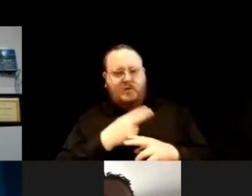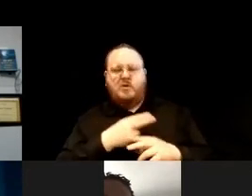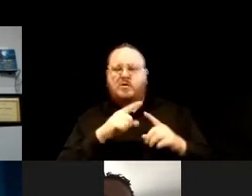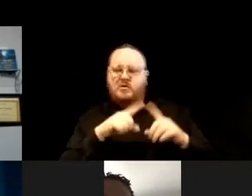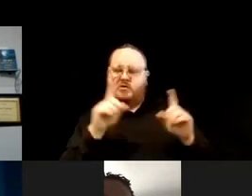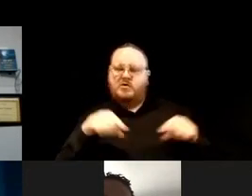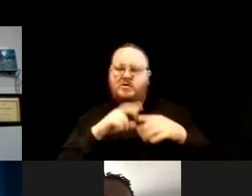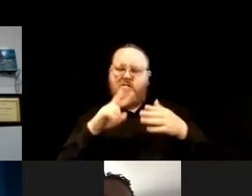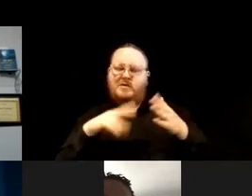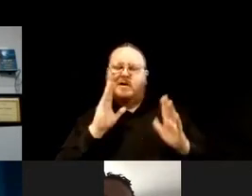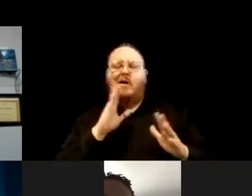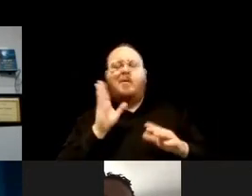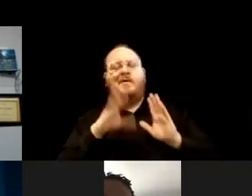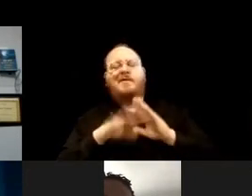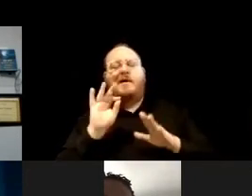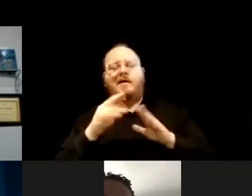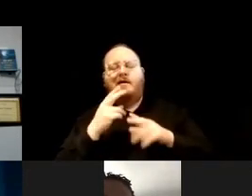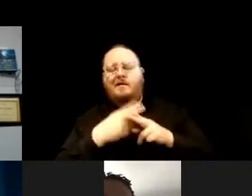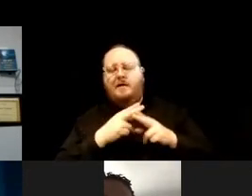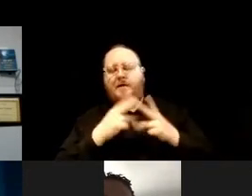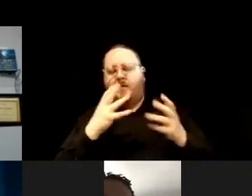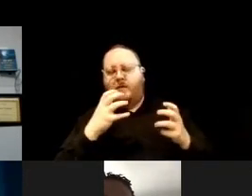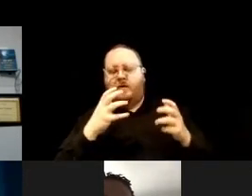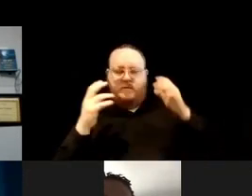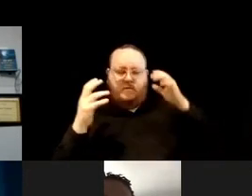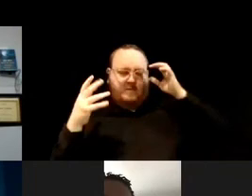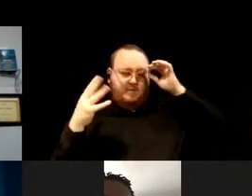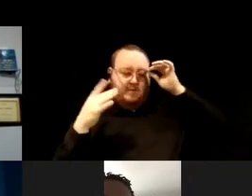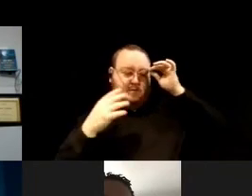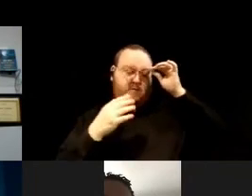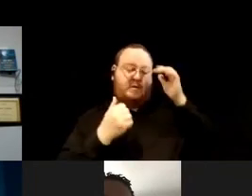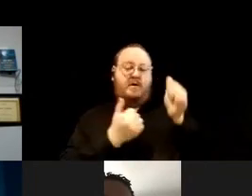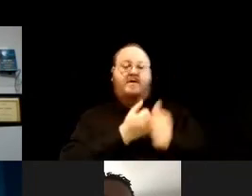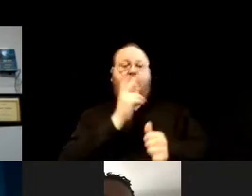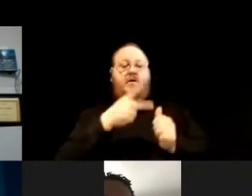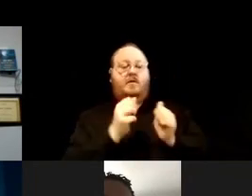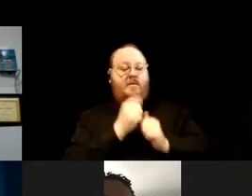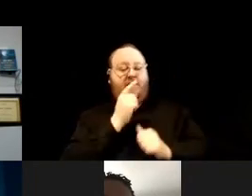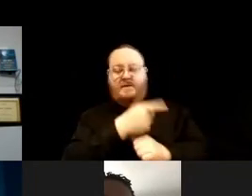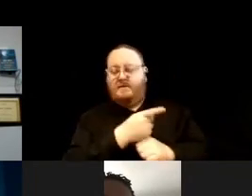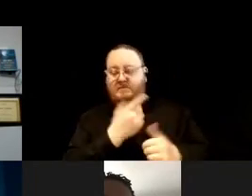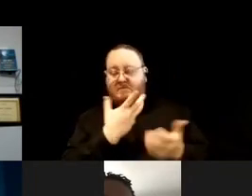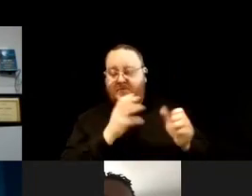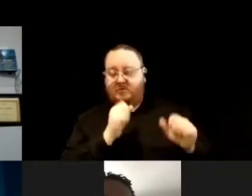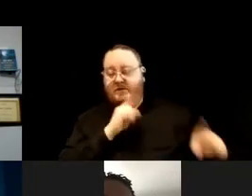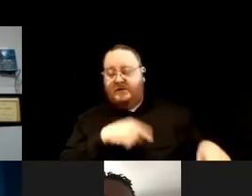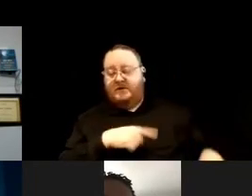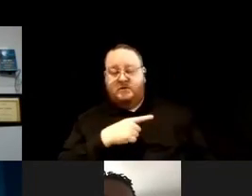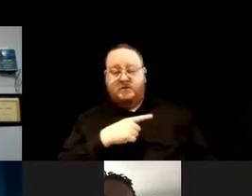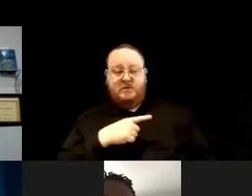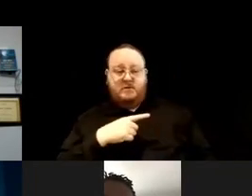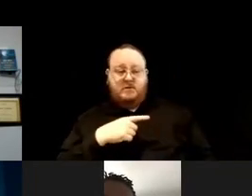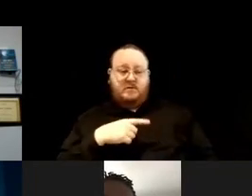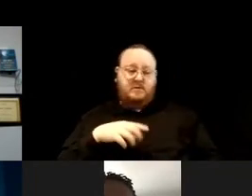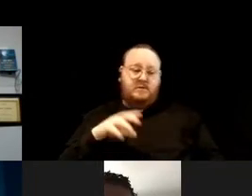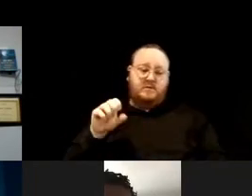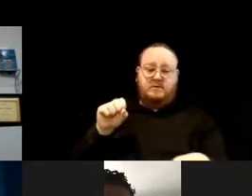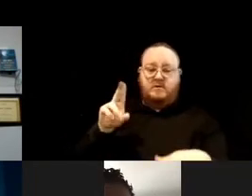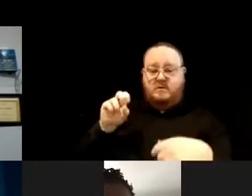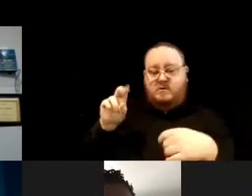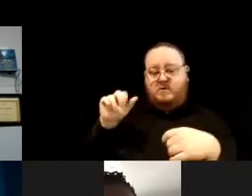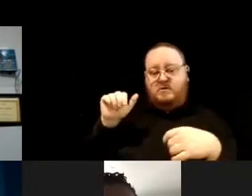Susan. I'd like to actually follow up with her on that because she would be able to answer that. One thing that I've heard is that the chat